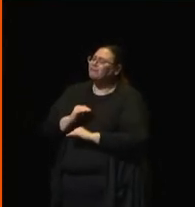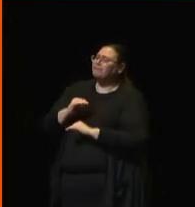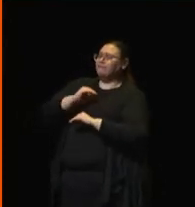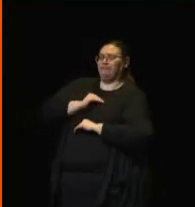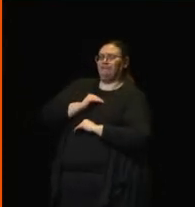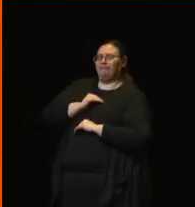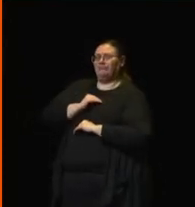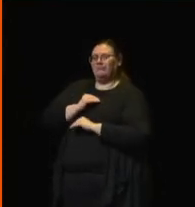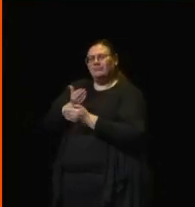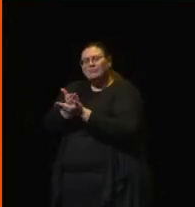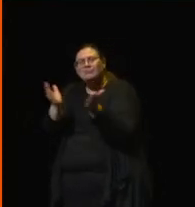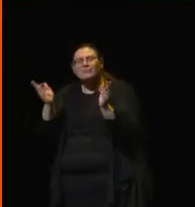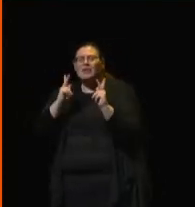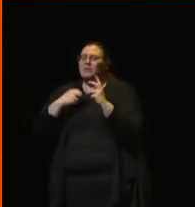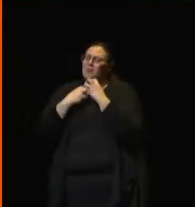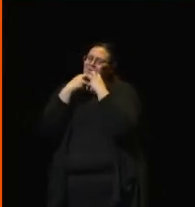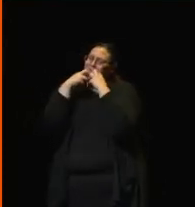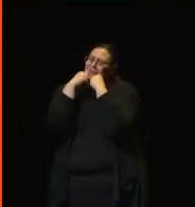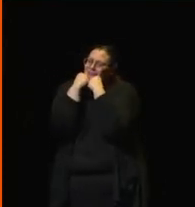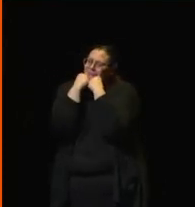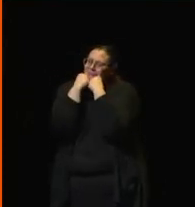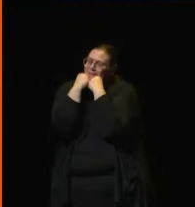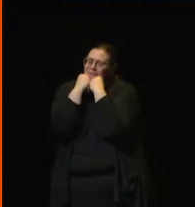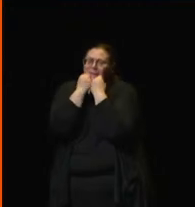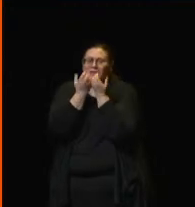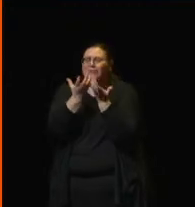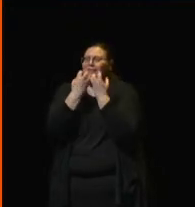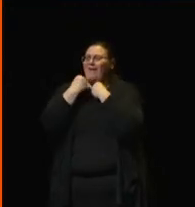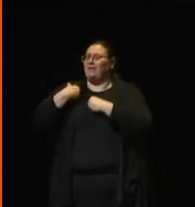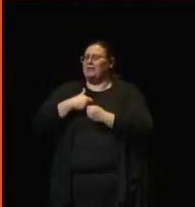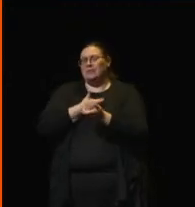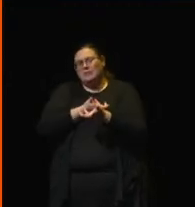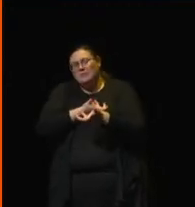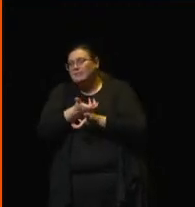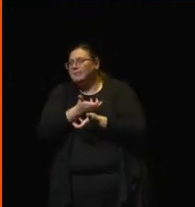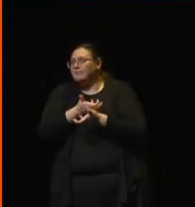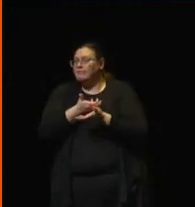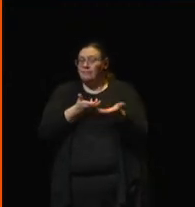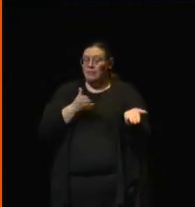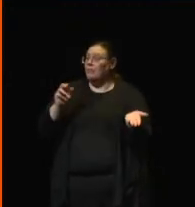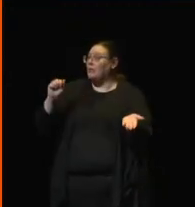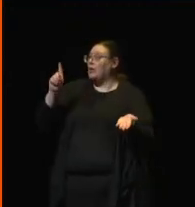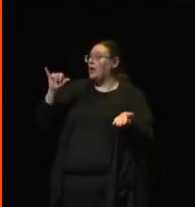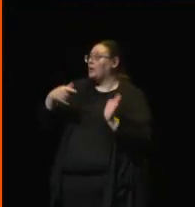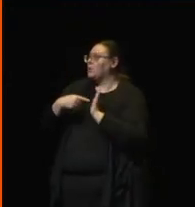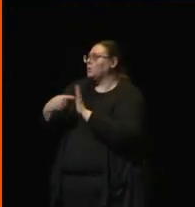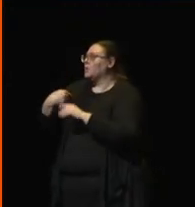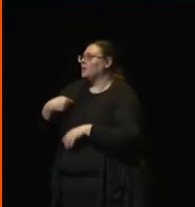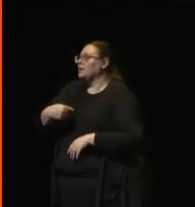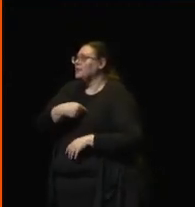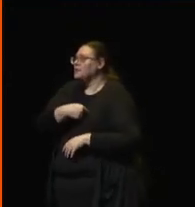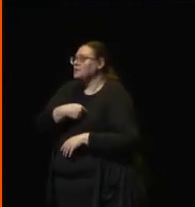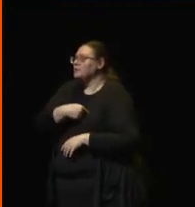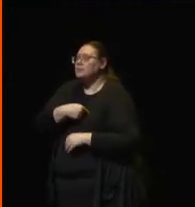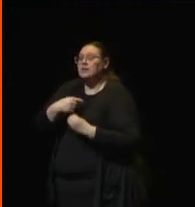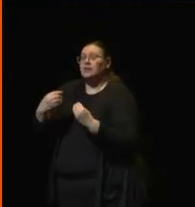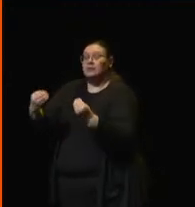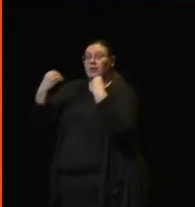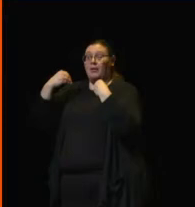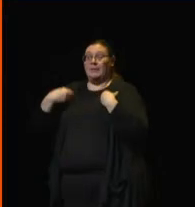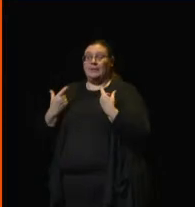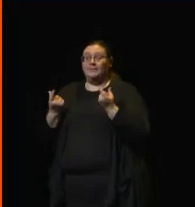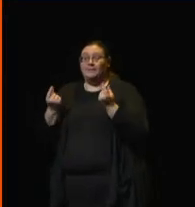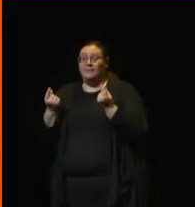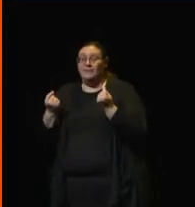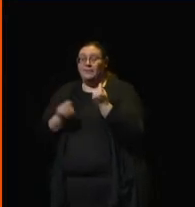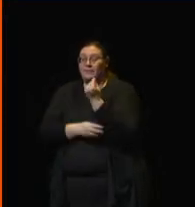love and are loved by. And what Ady showed us, what he taught me, is